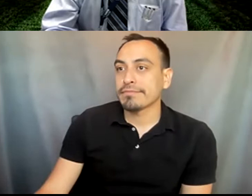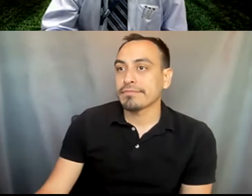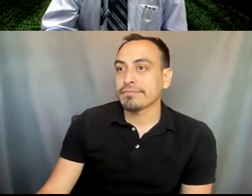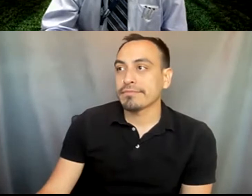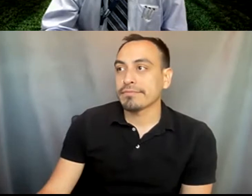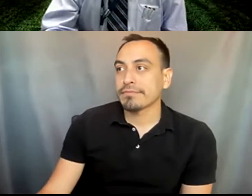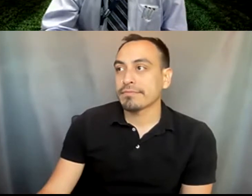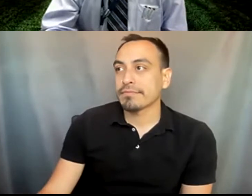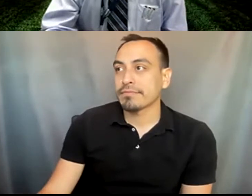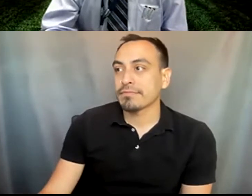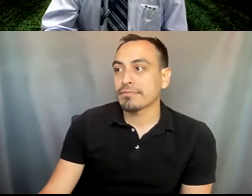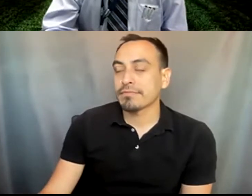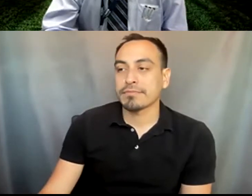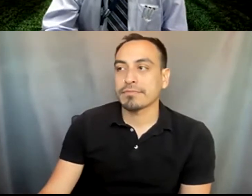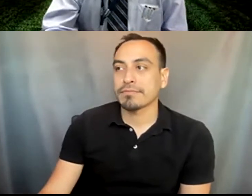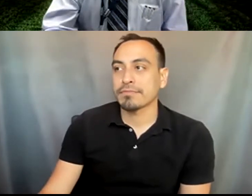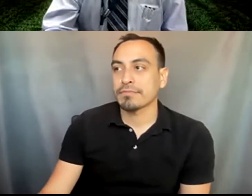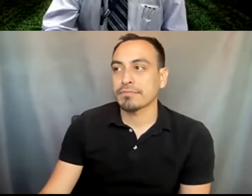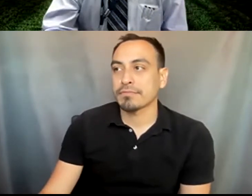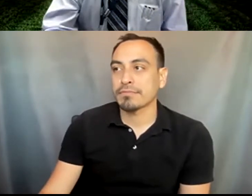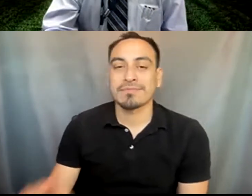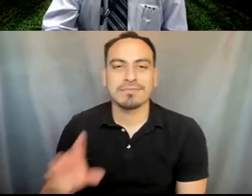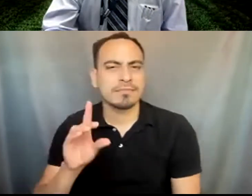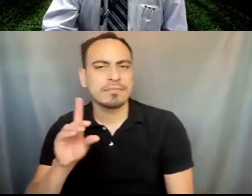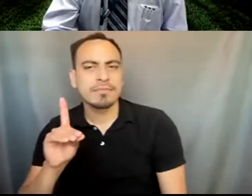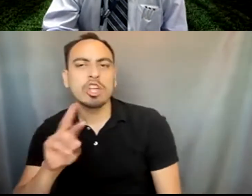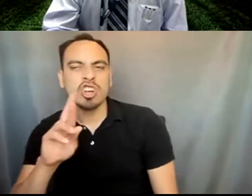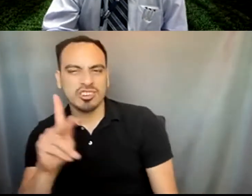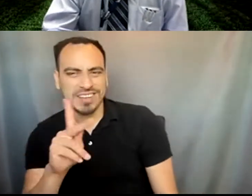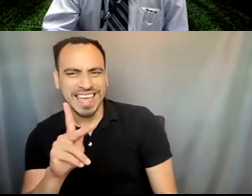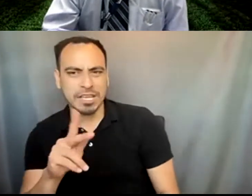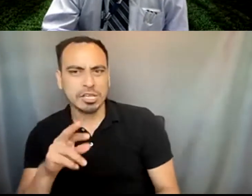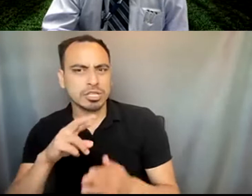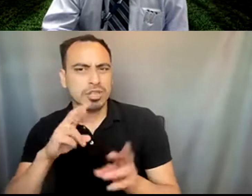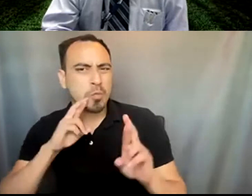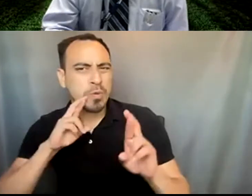So about the report, I'm not sure what they're referring to by 1,400.